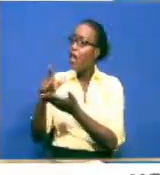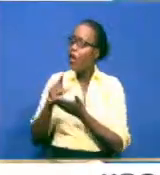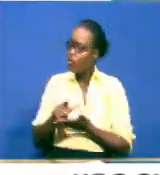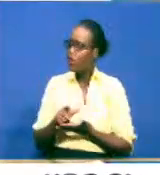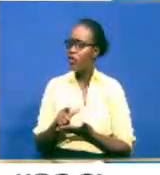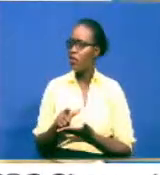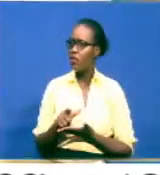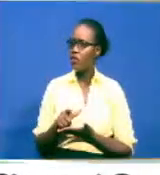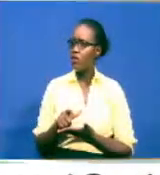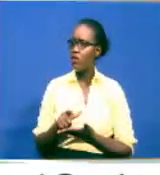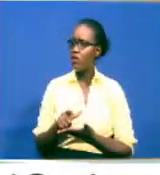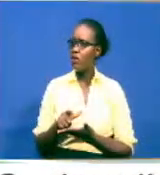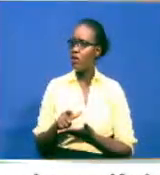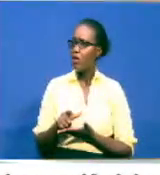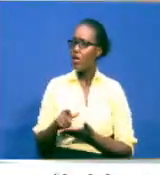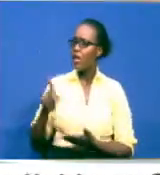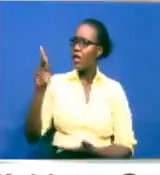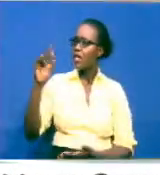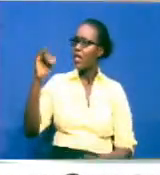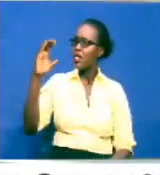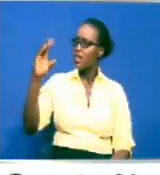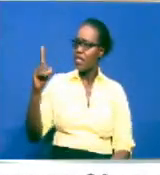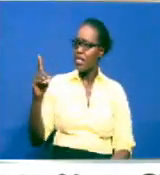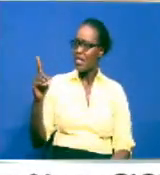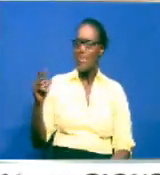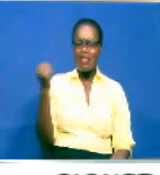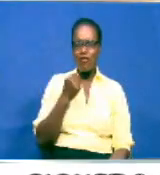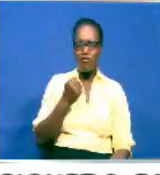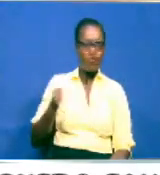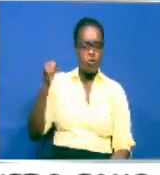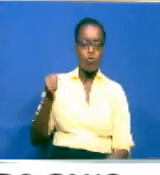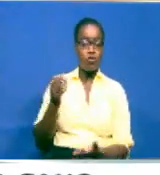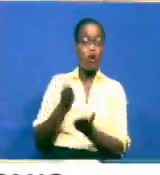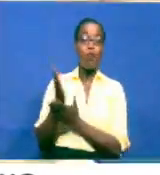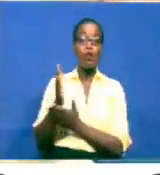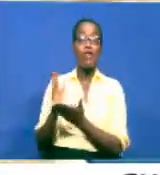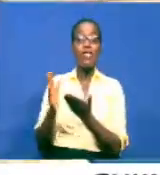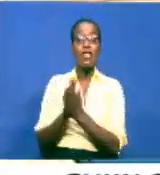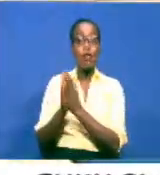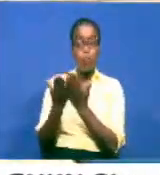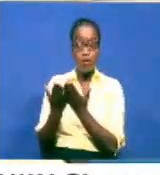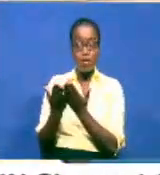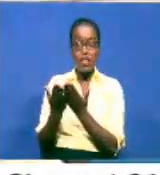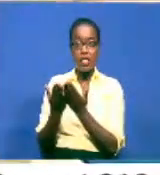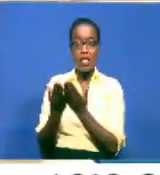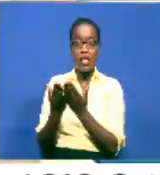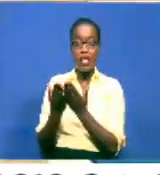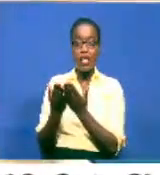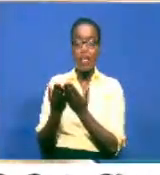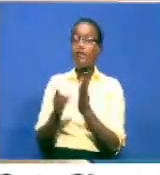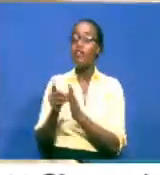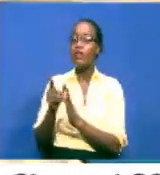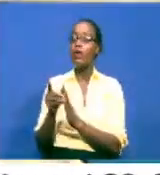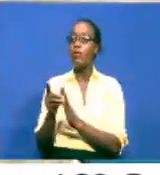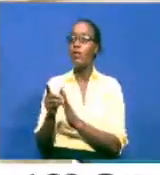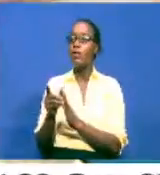You're saying Kenya Institute of Curriculum and Development did not approve that? They approved some books that I actually took, yes. a loan to, uh-huh. develop,